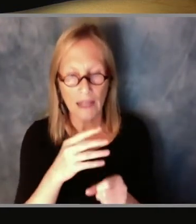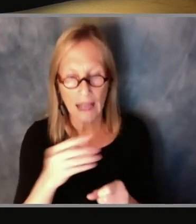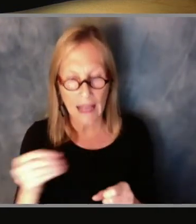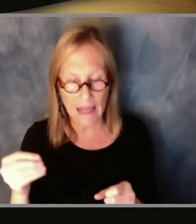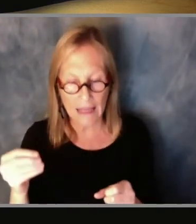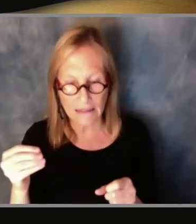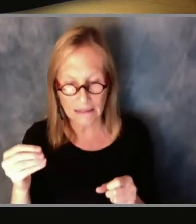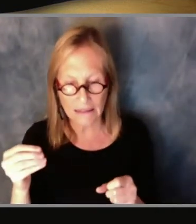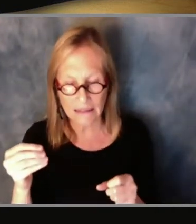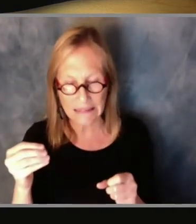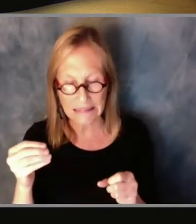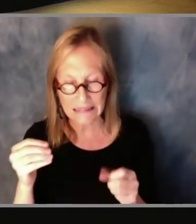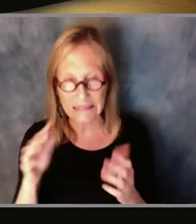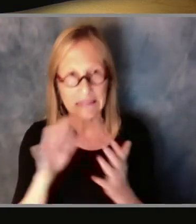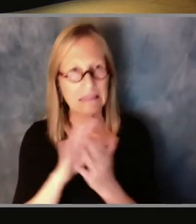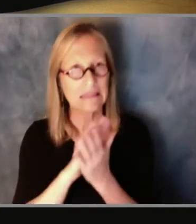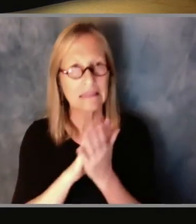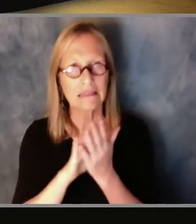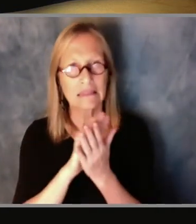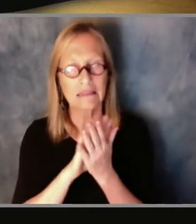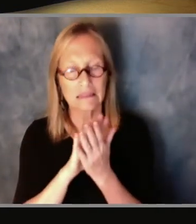overall electronic vote.